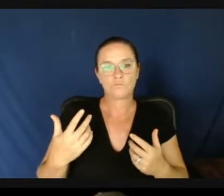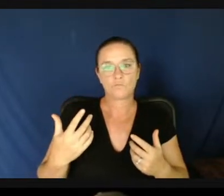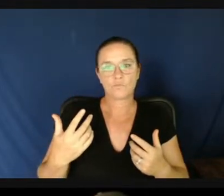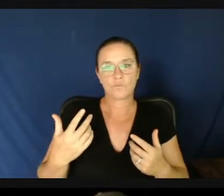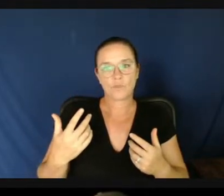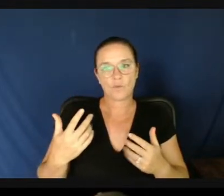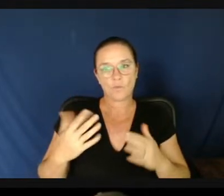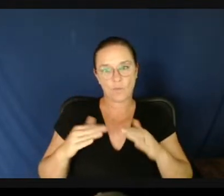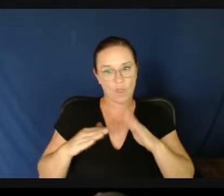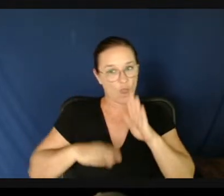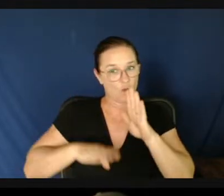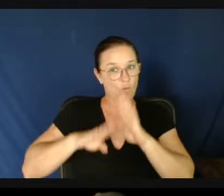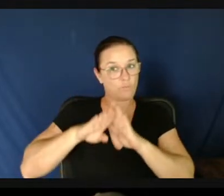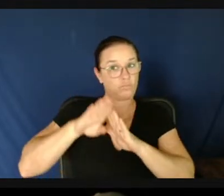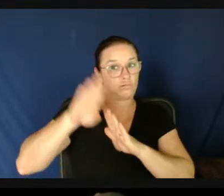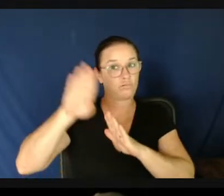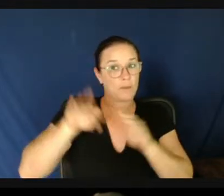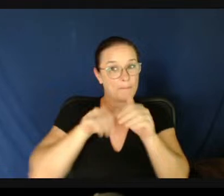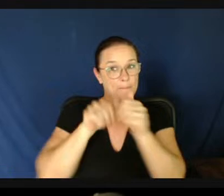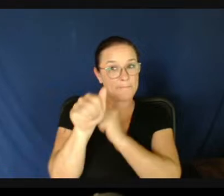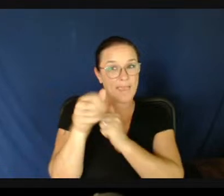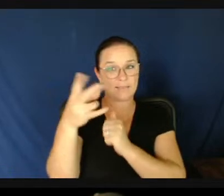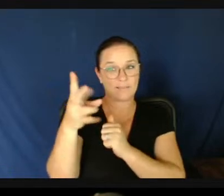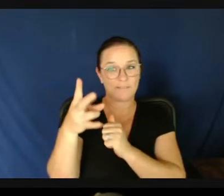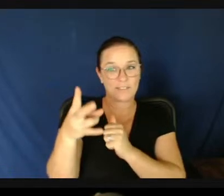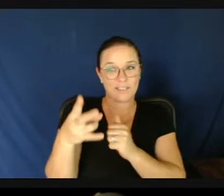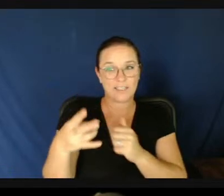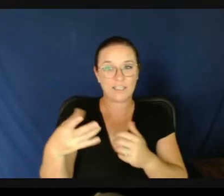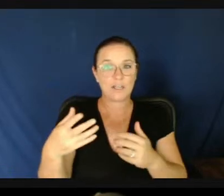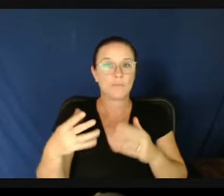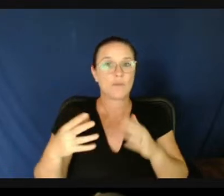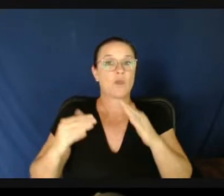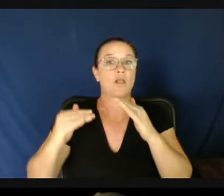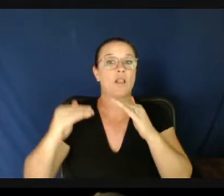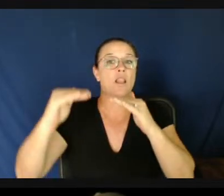that threshold already, and now we're up to this other one. And so